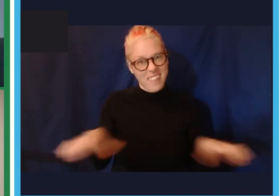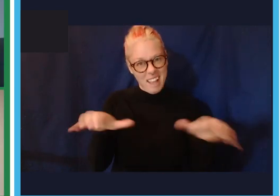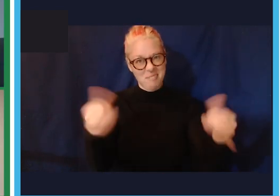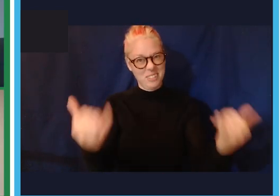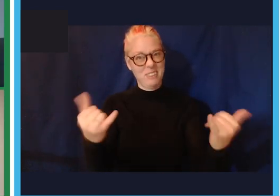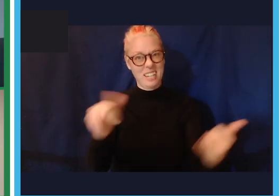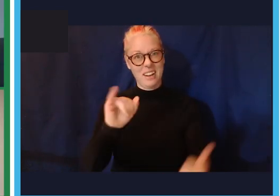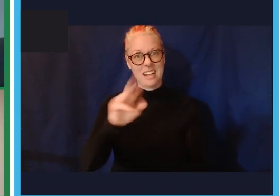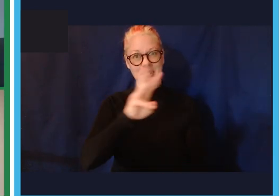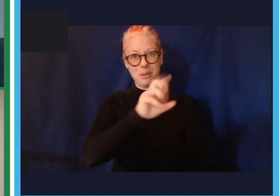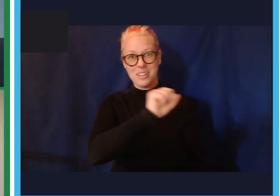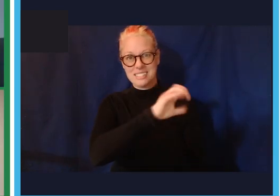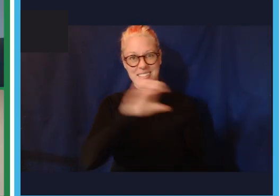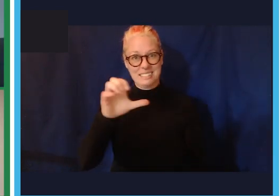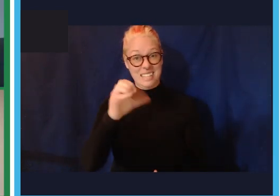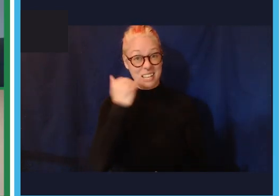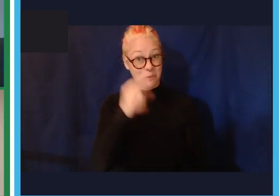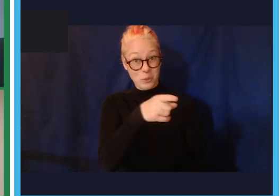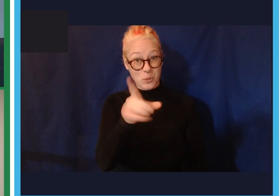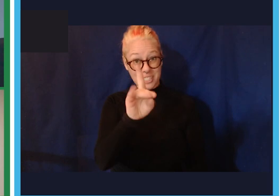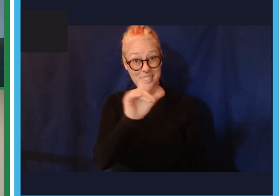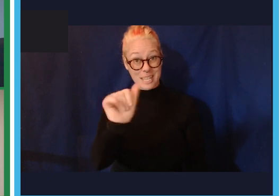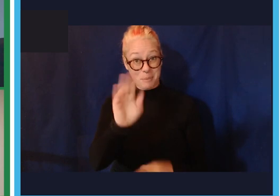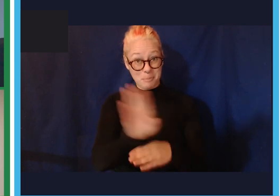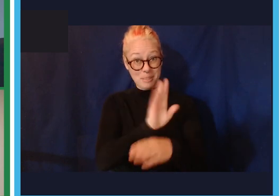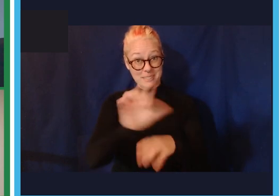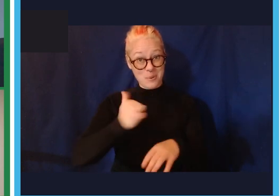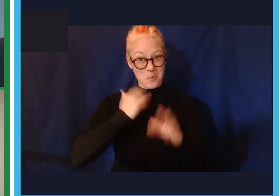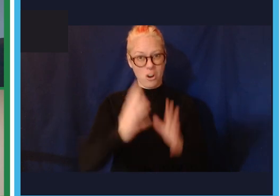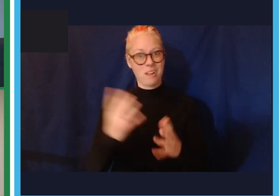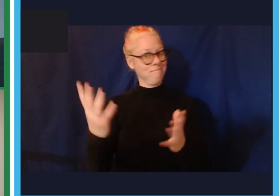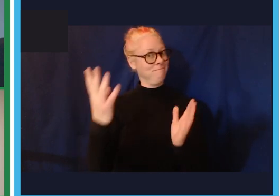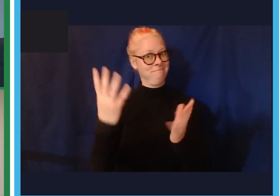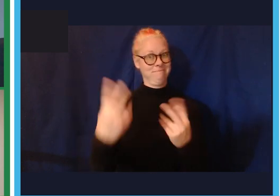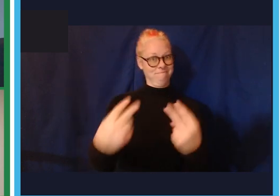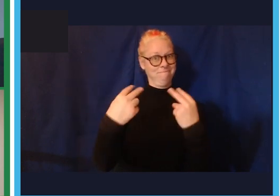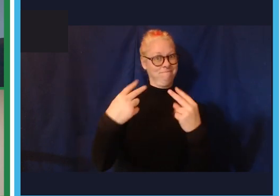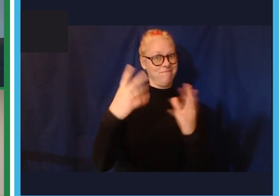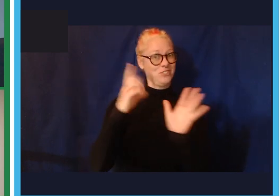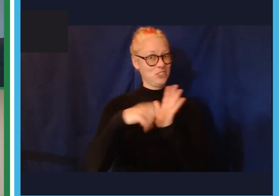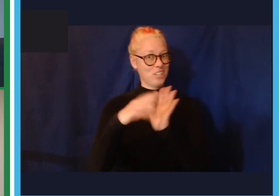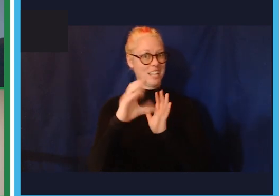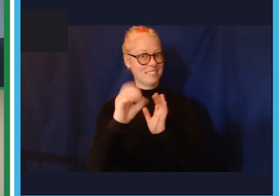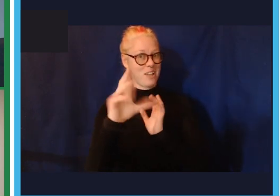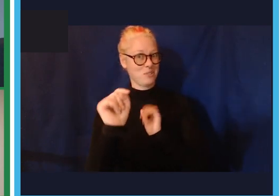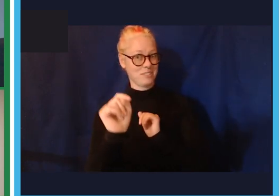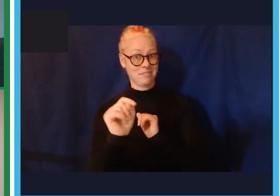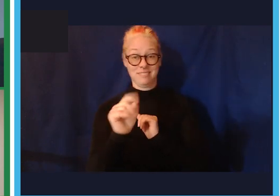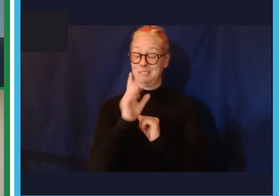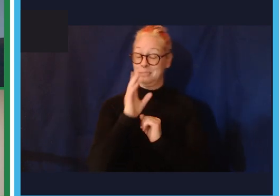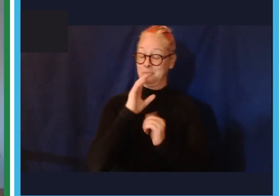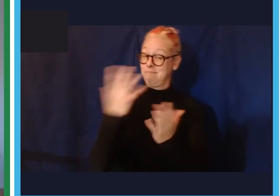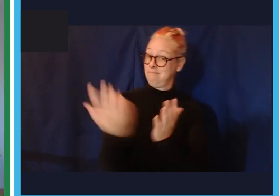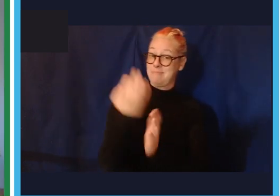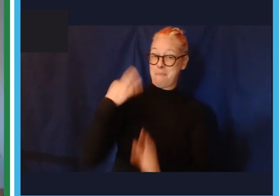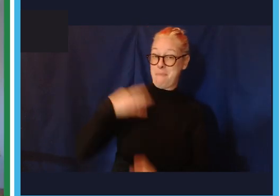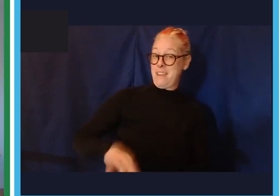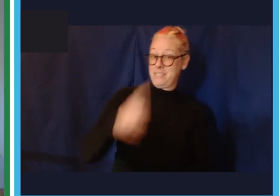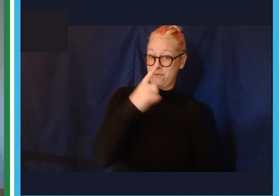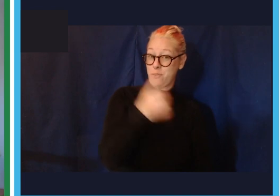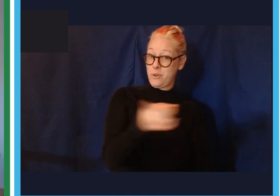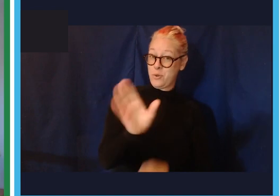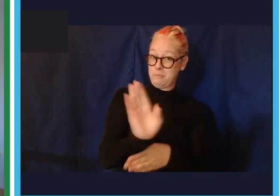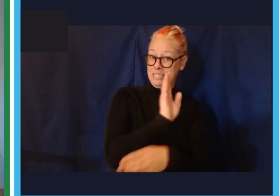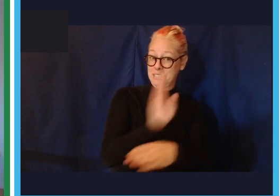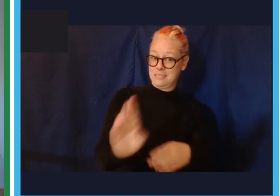Ty, I'm really interested. Every time I interview someone who talks about getting diagnosed late in life with any type of disability,